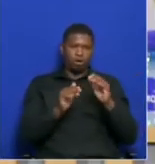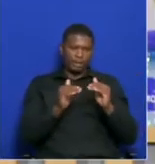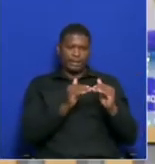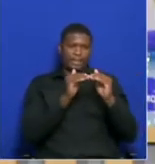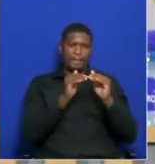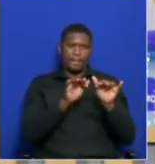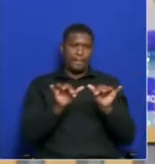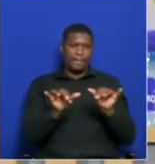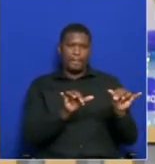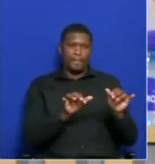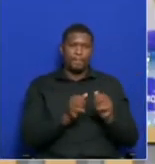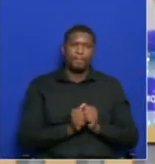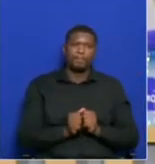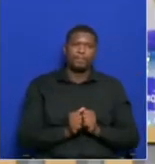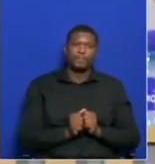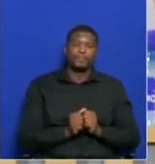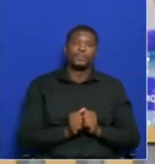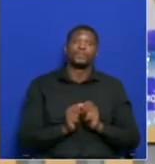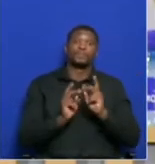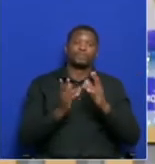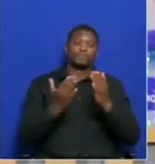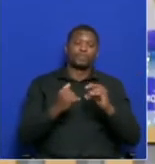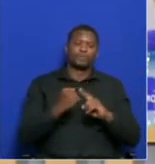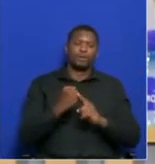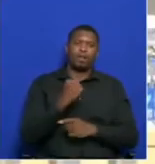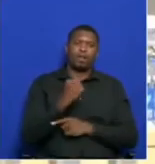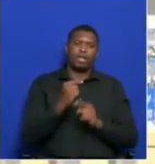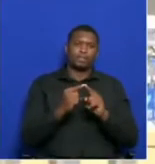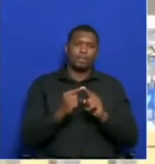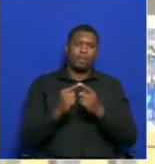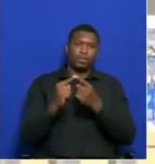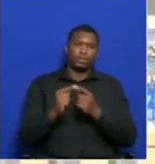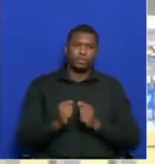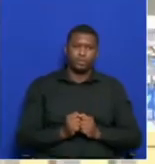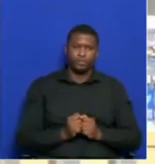And then there's the last point, which,